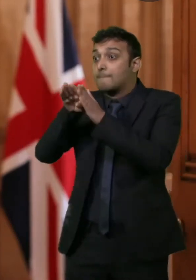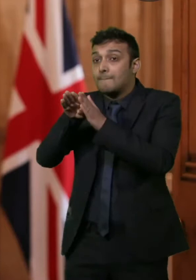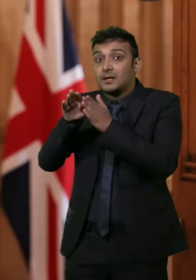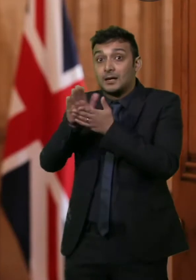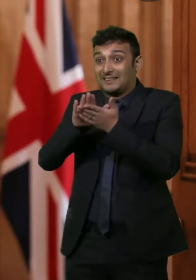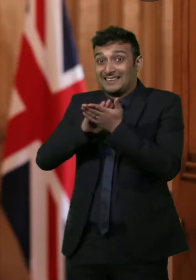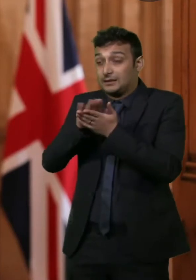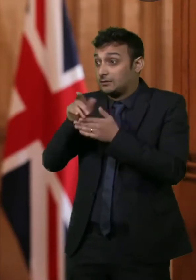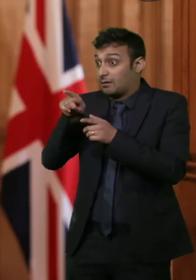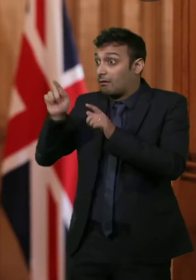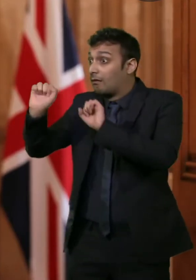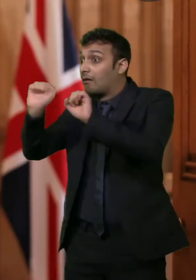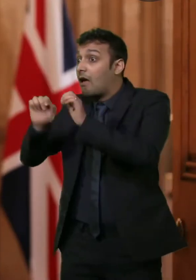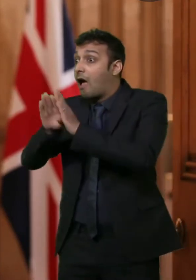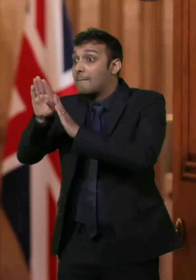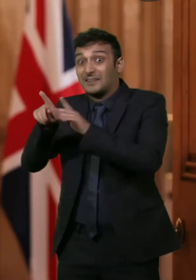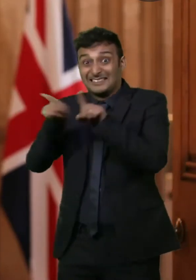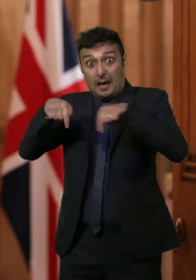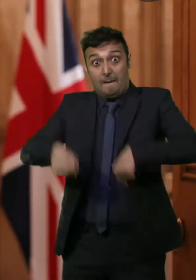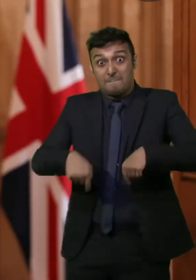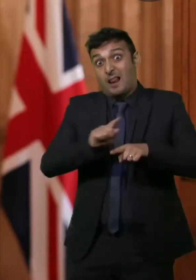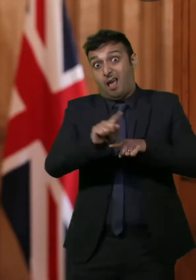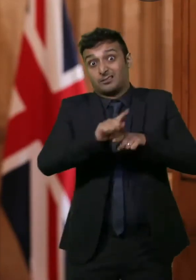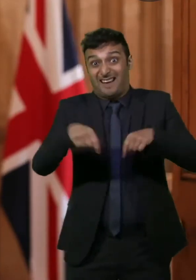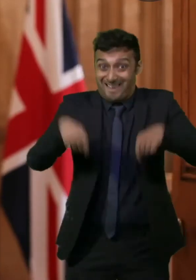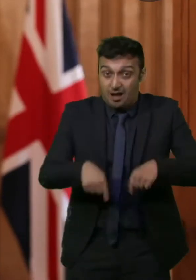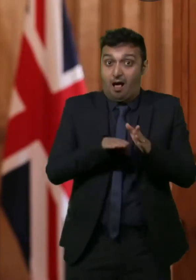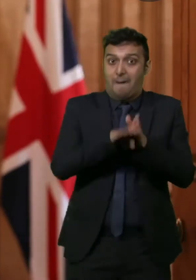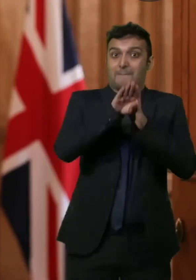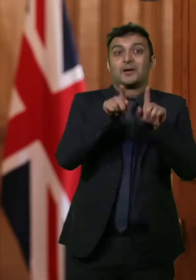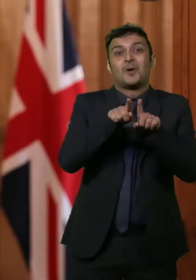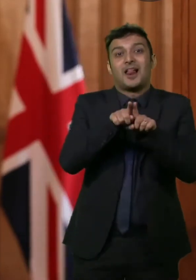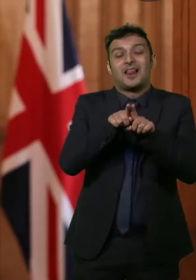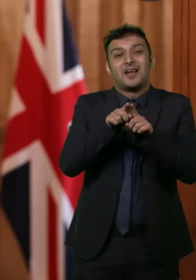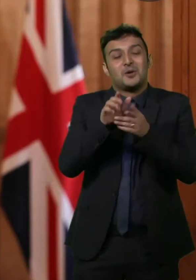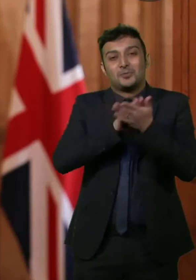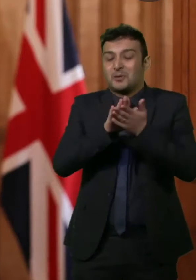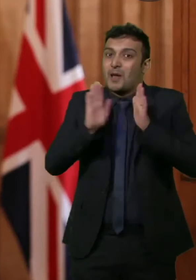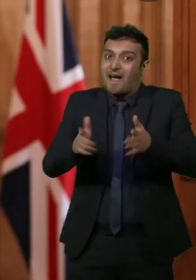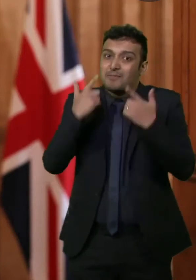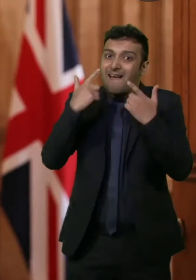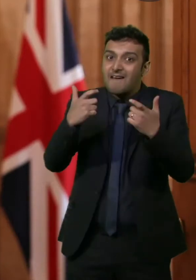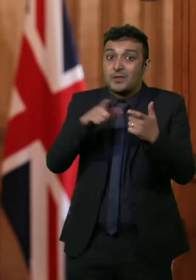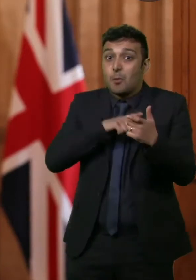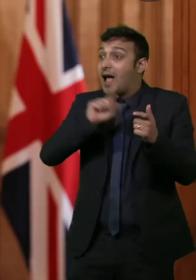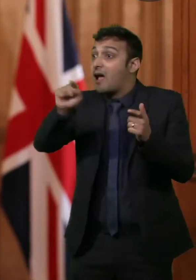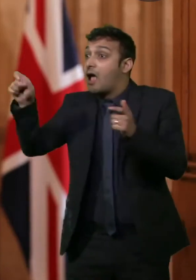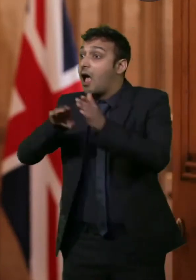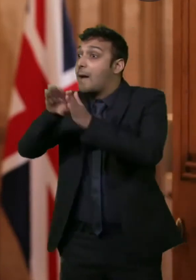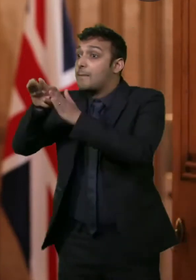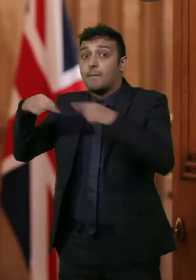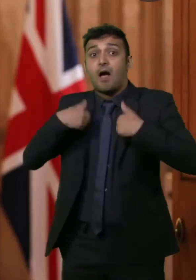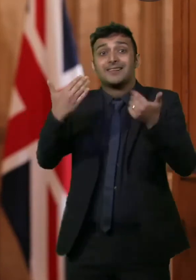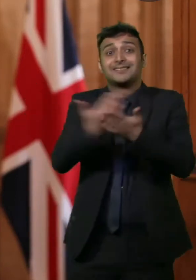this country as well. And so we just got to remain prudent. And the whole point about this roadmap, Robert, is